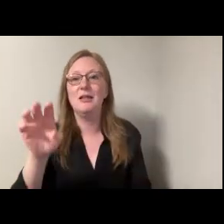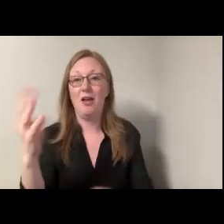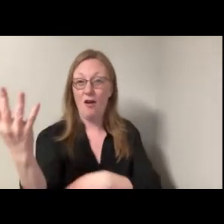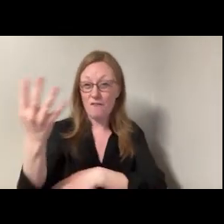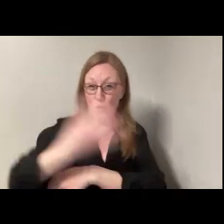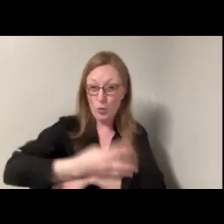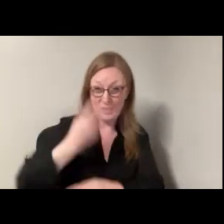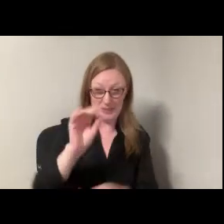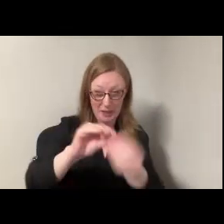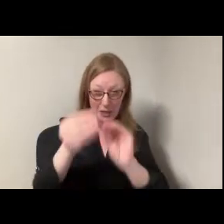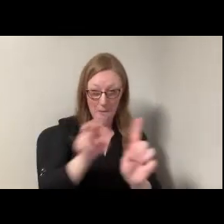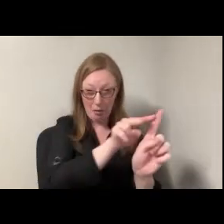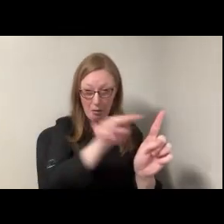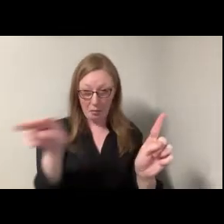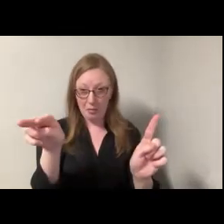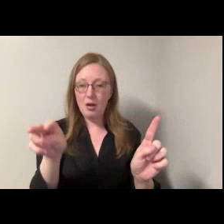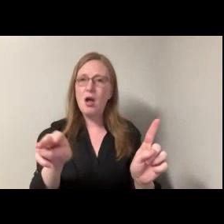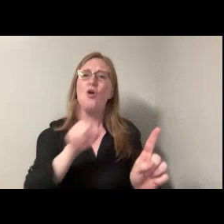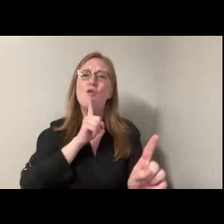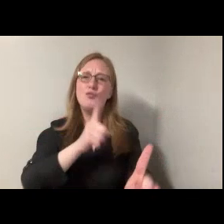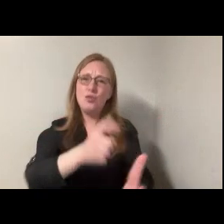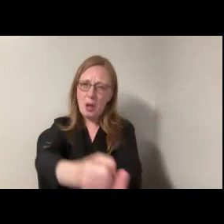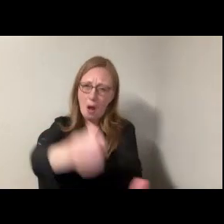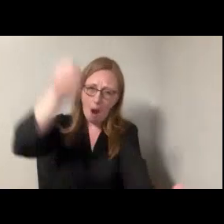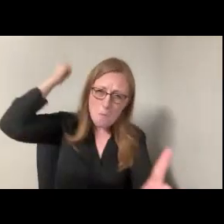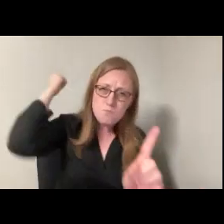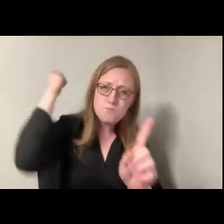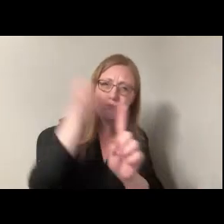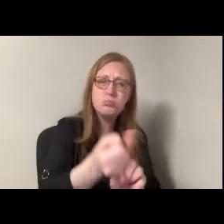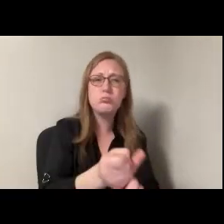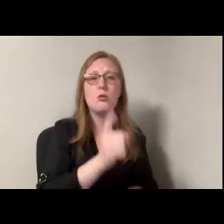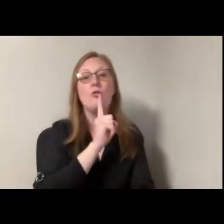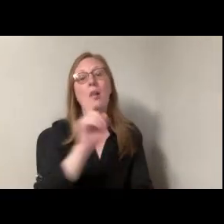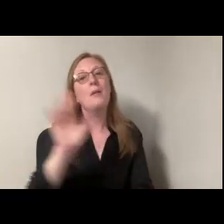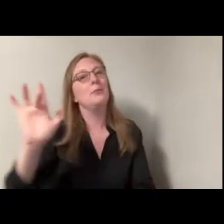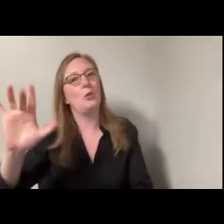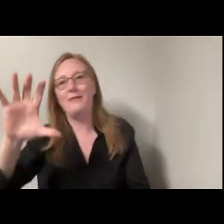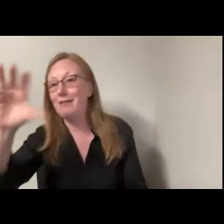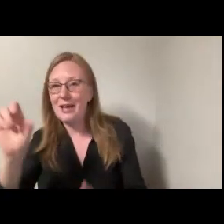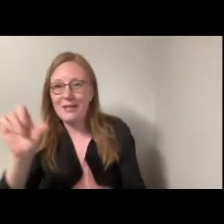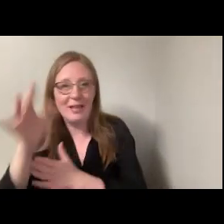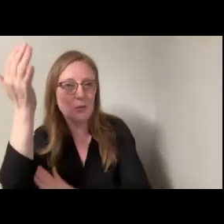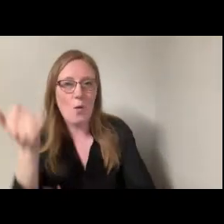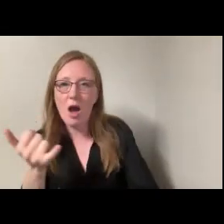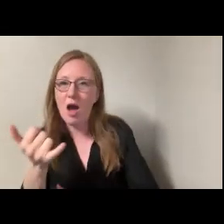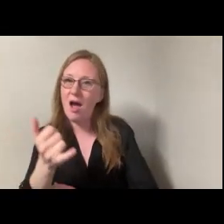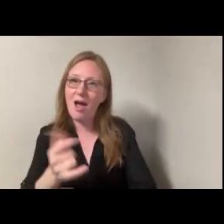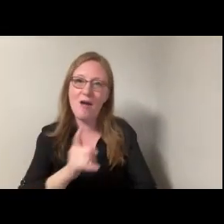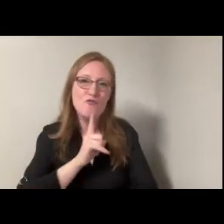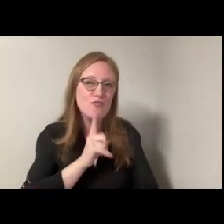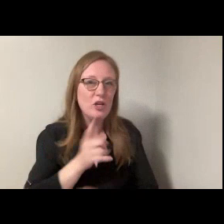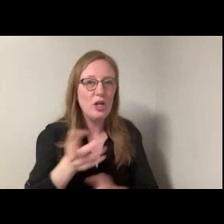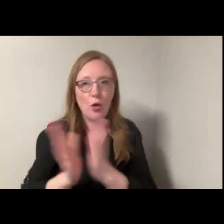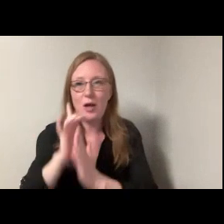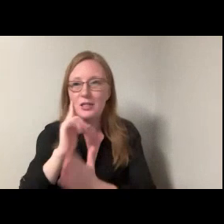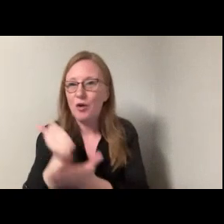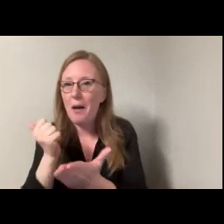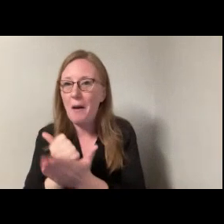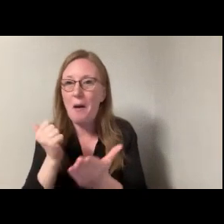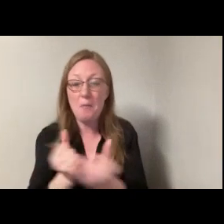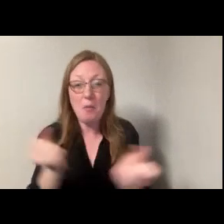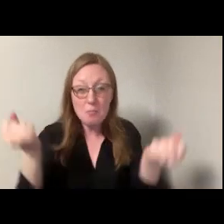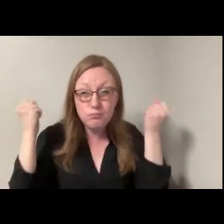period, we were just inundated because, like I said, there were 25 counties. We were just completely inundated with requests for assistance. I can